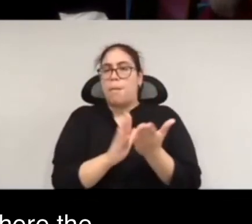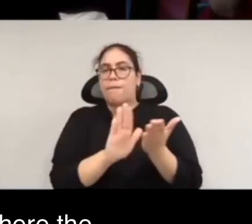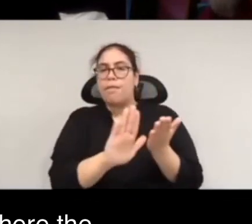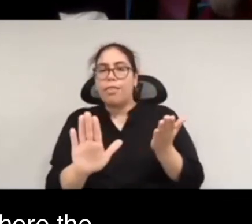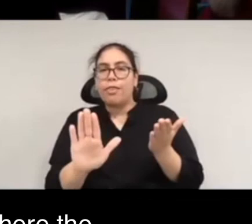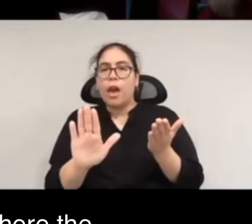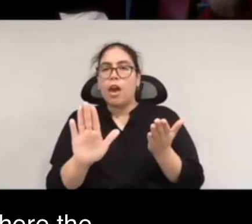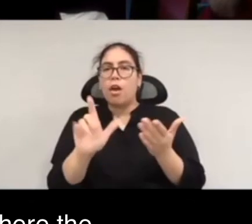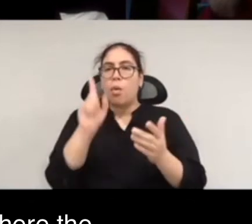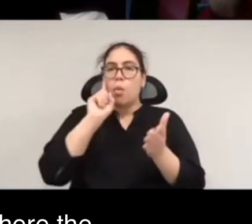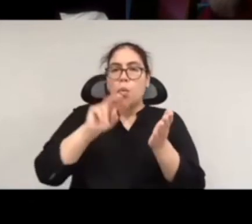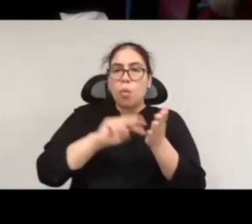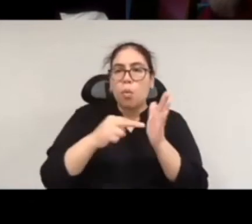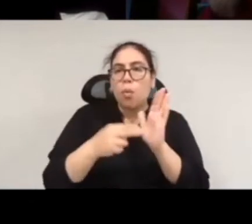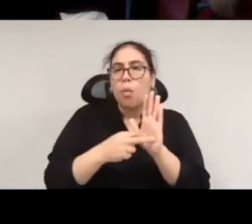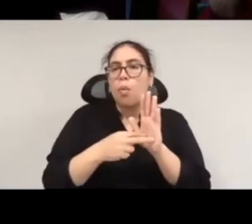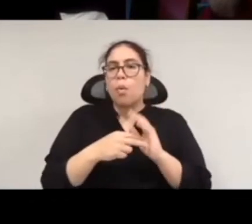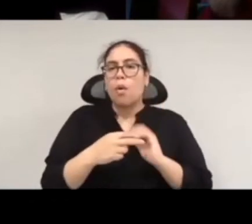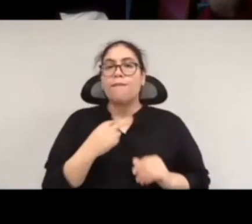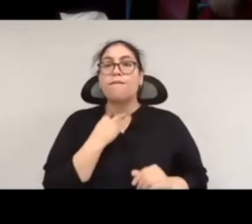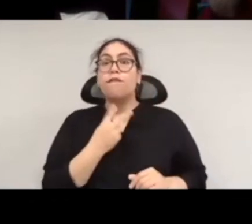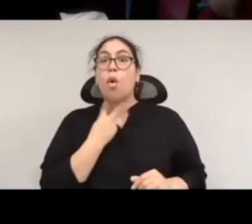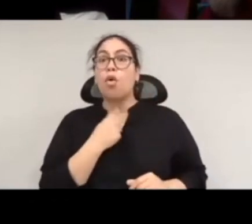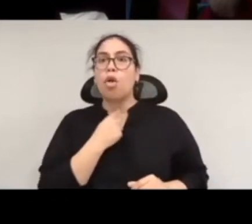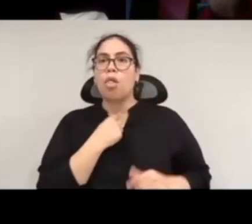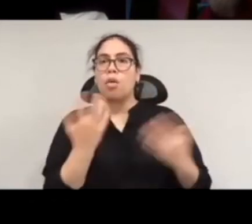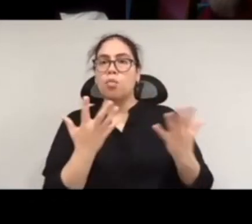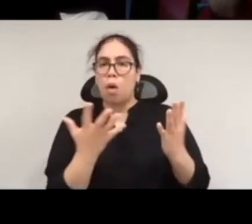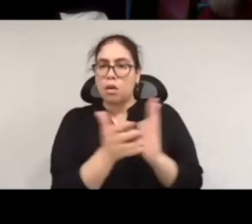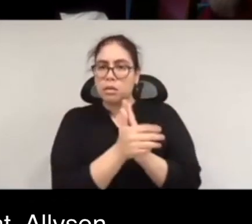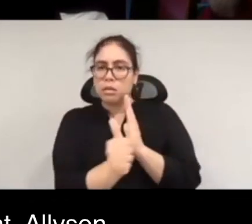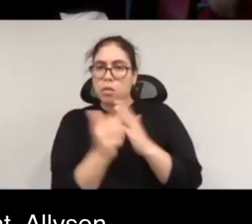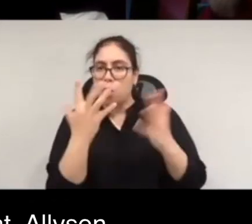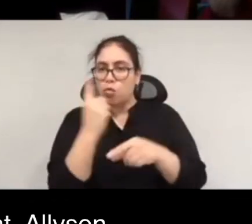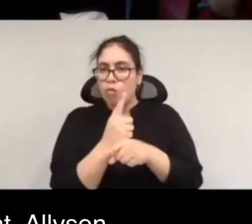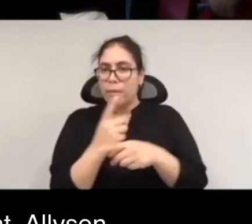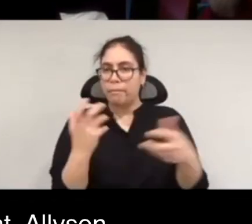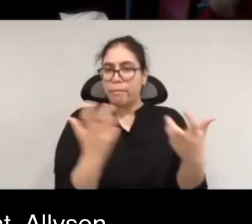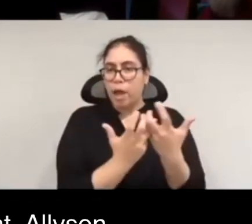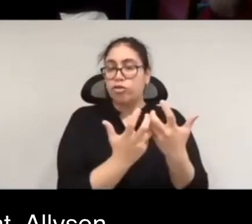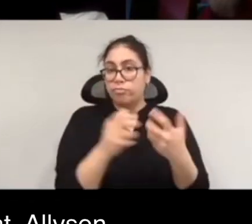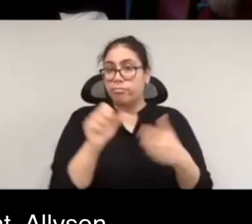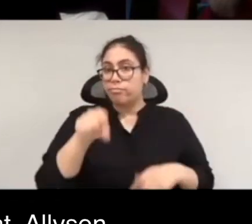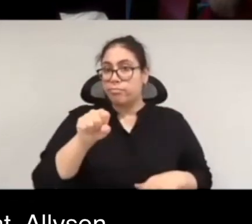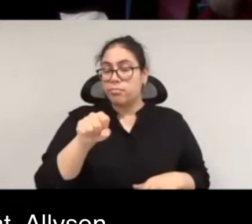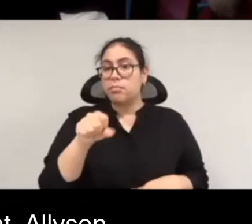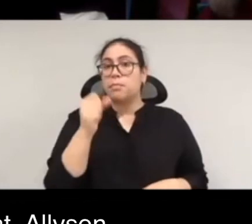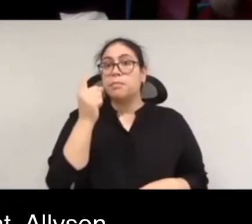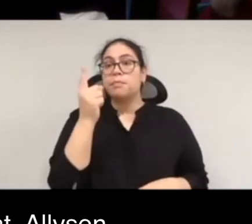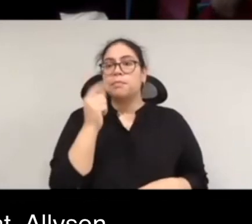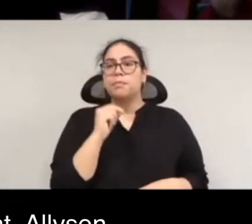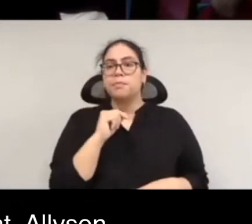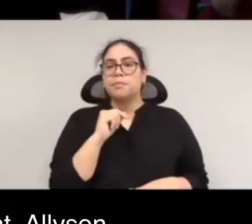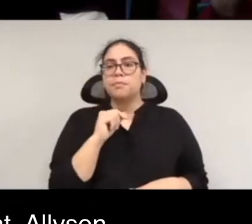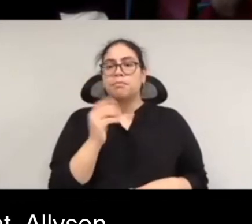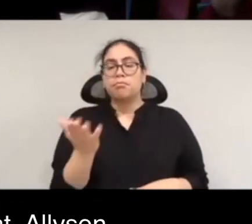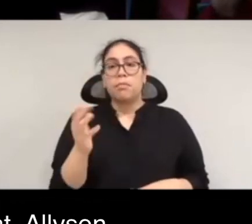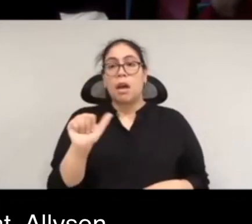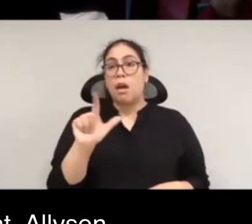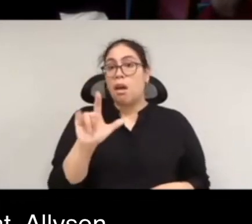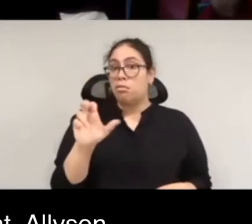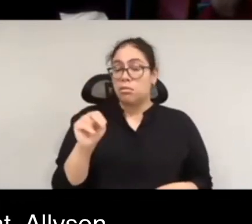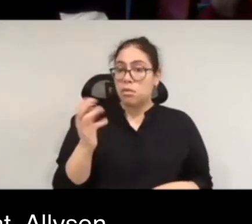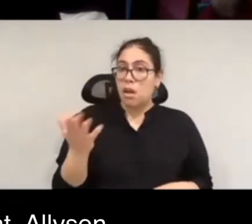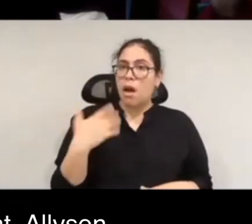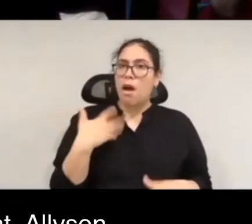of where the vocal skill set comes in and what is the right match for that. But beyond that, Allison, I I want to